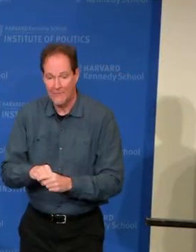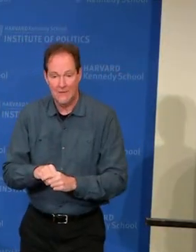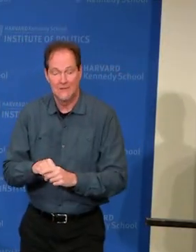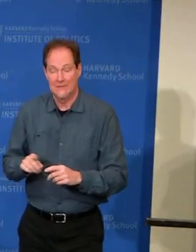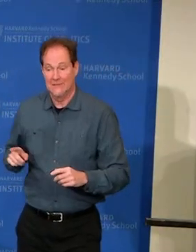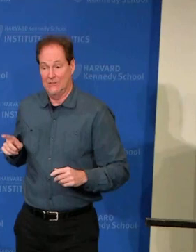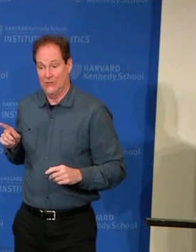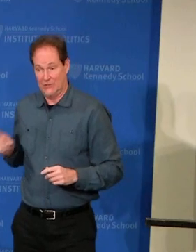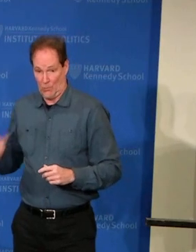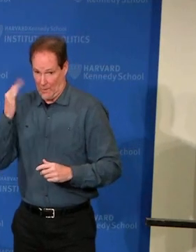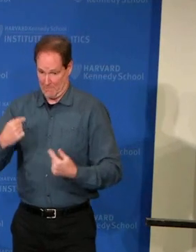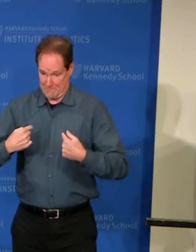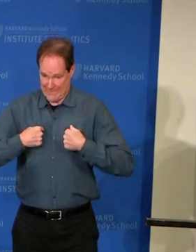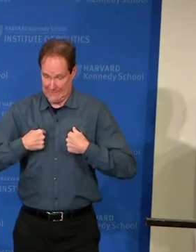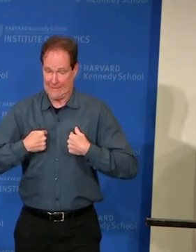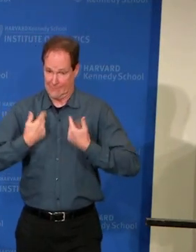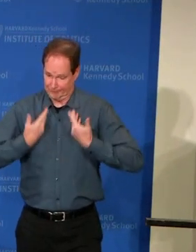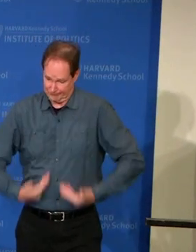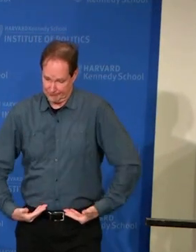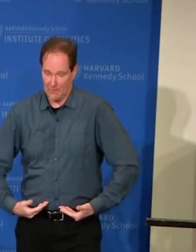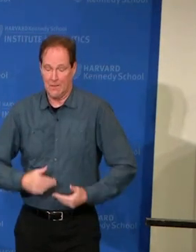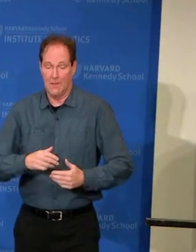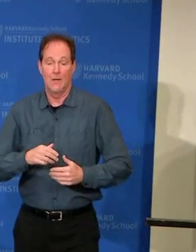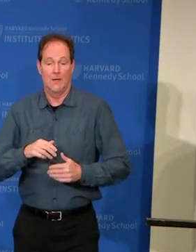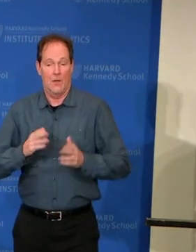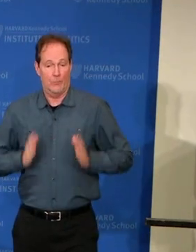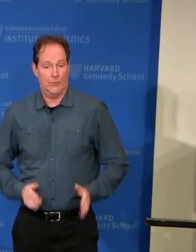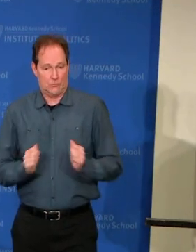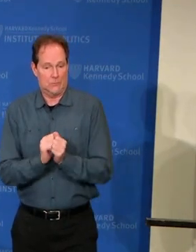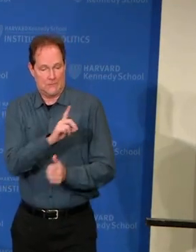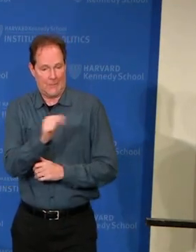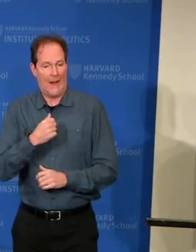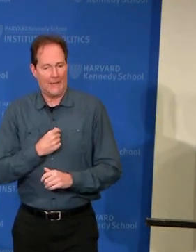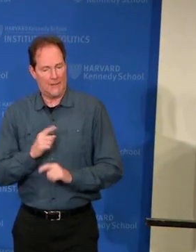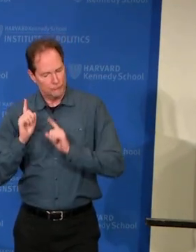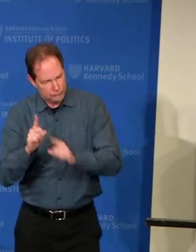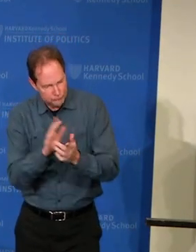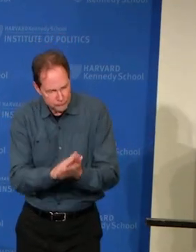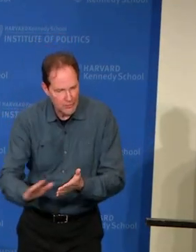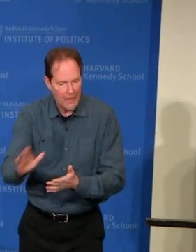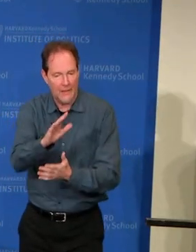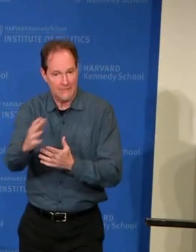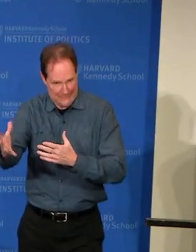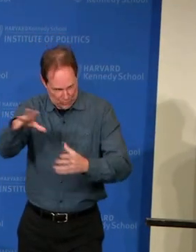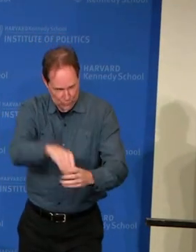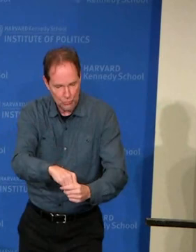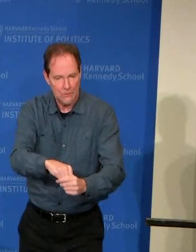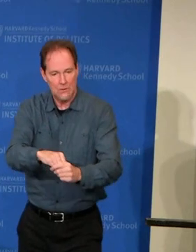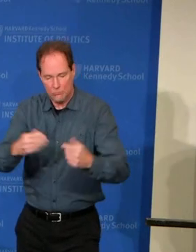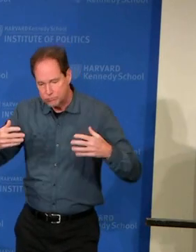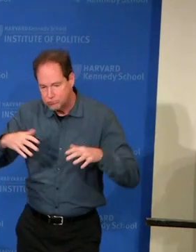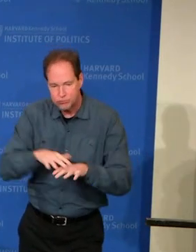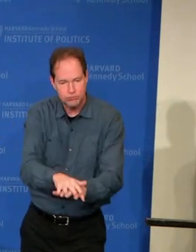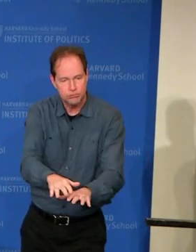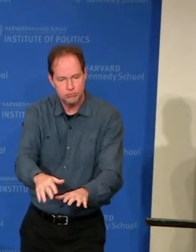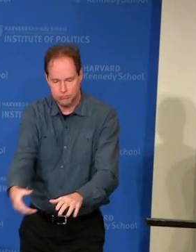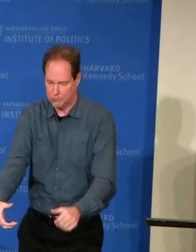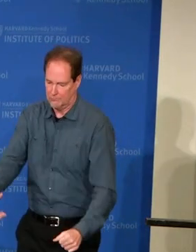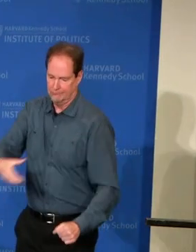why I, as a person with disability, am able to go to school and be included and integrated and empowered.